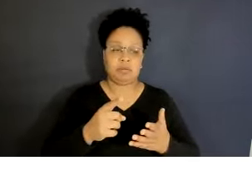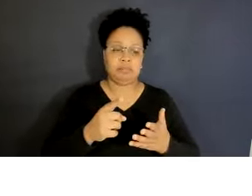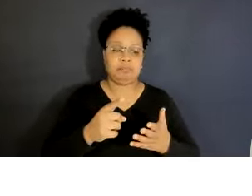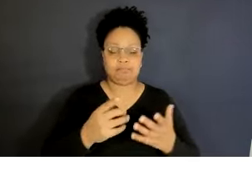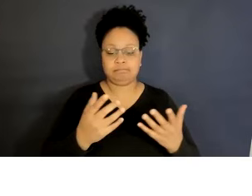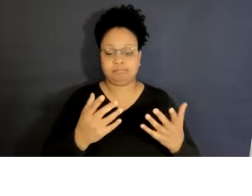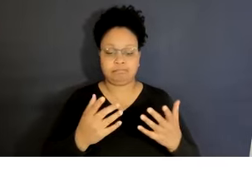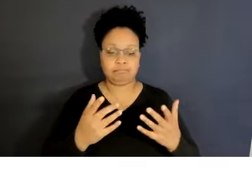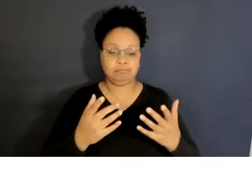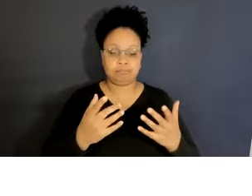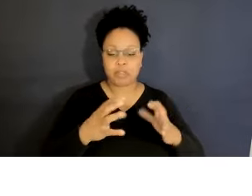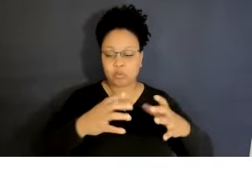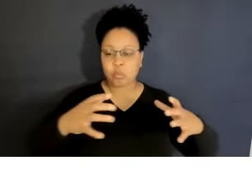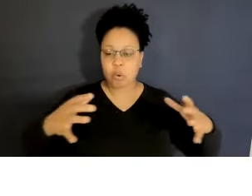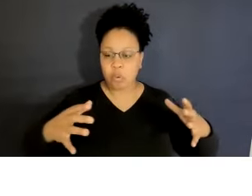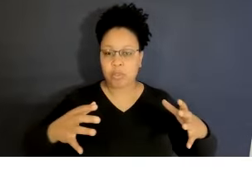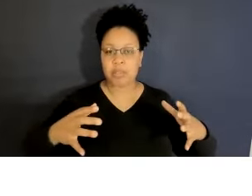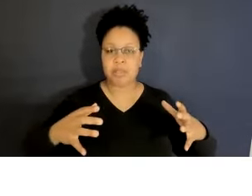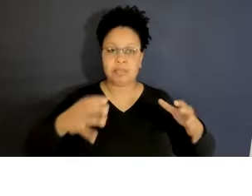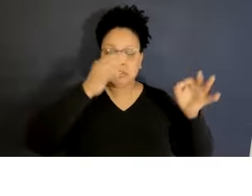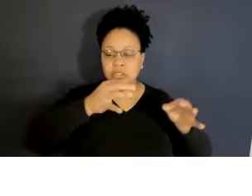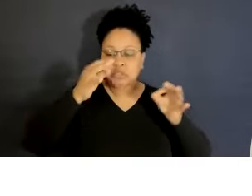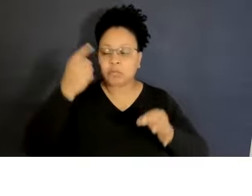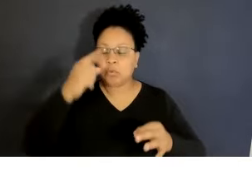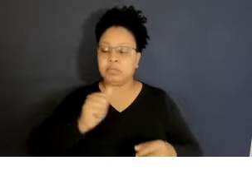growing here in Arizona.